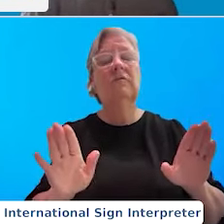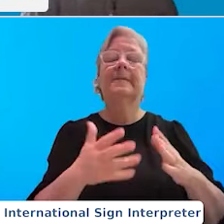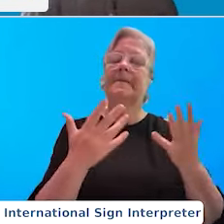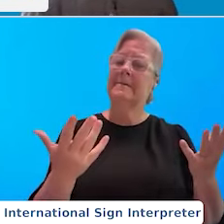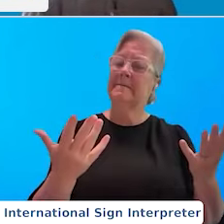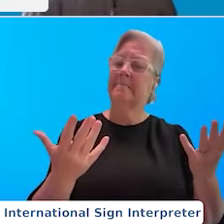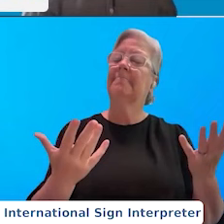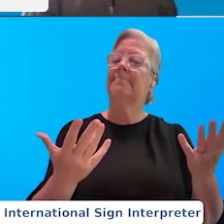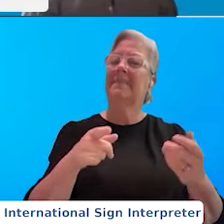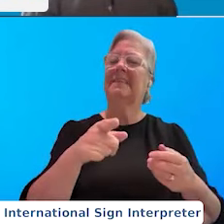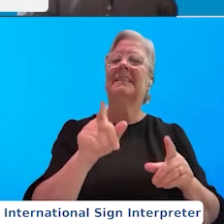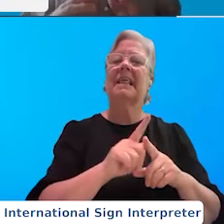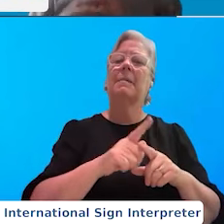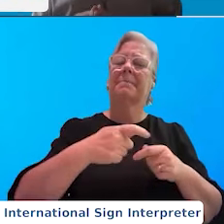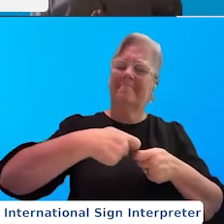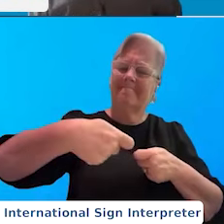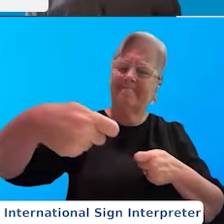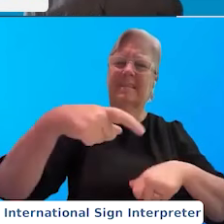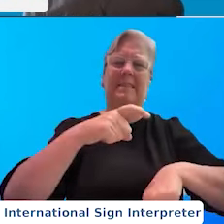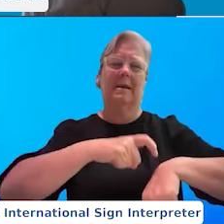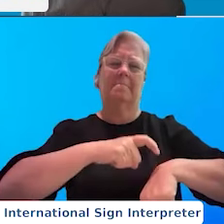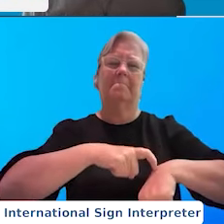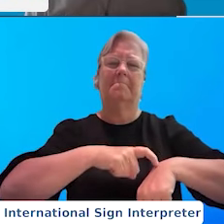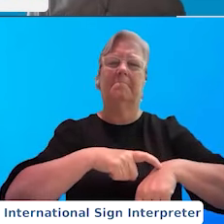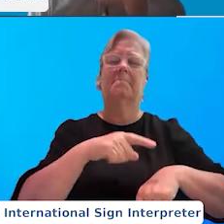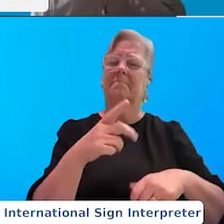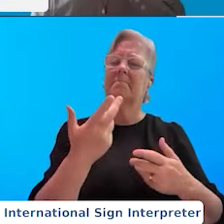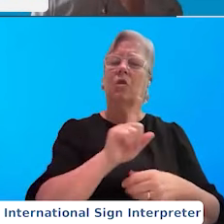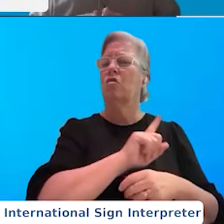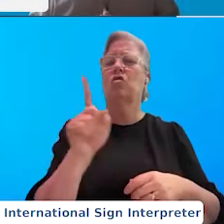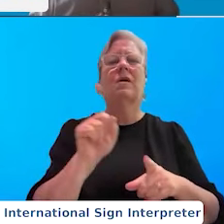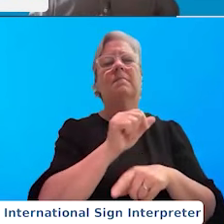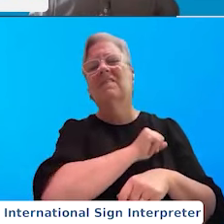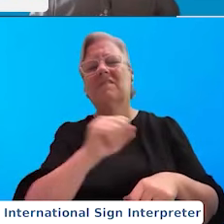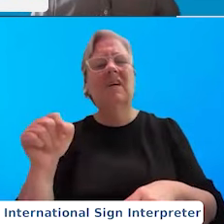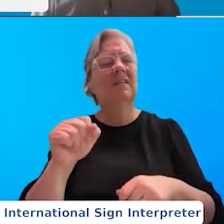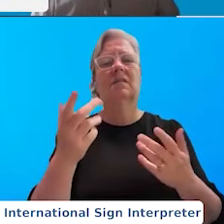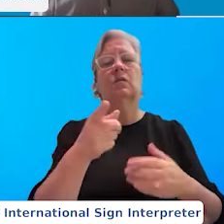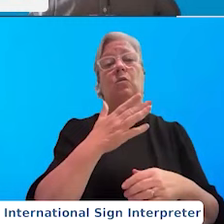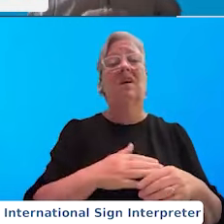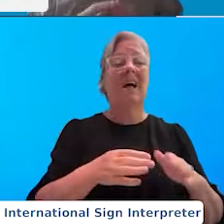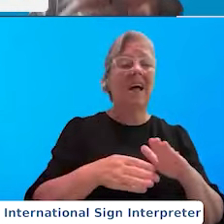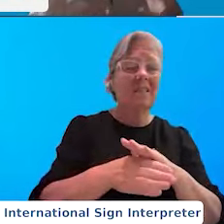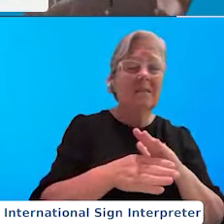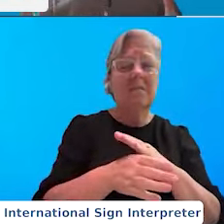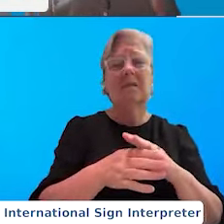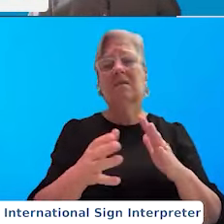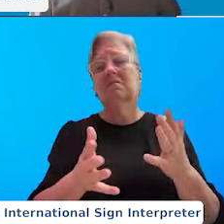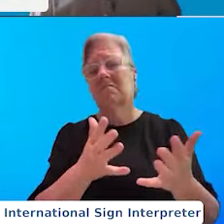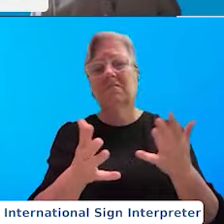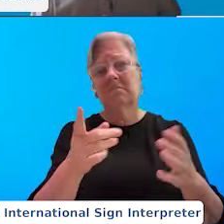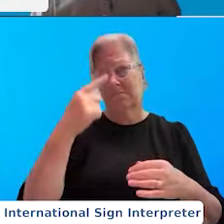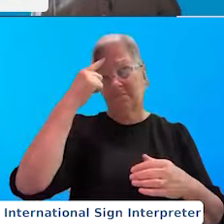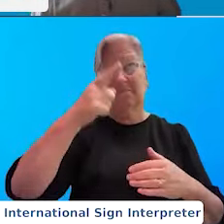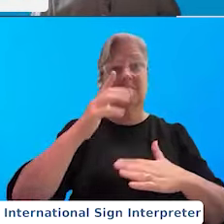in his presentation. So one thing that is really important is that when we look at barrier